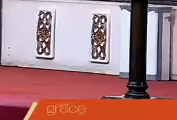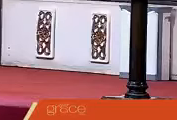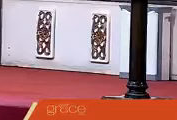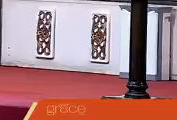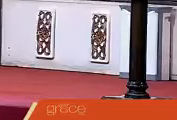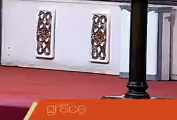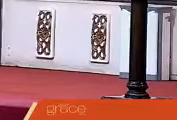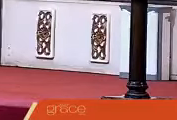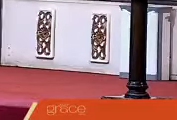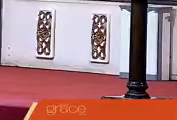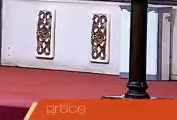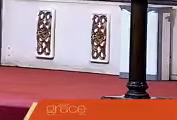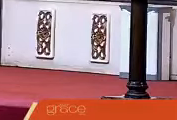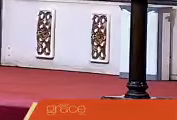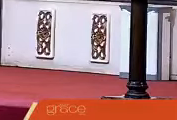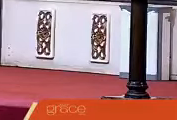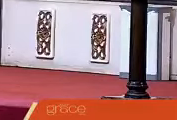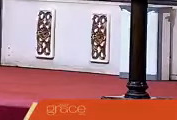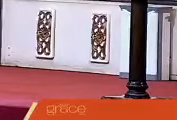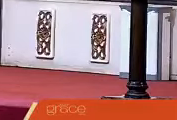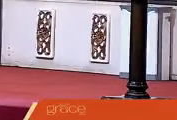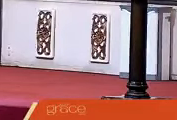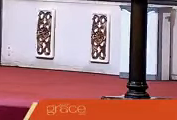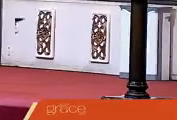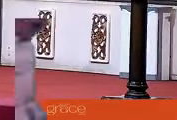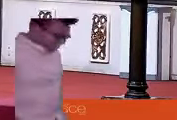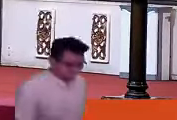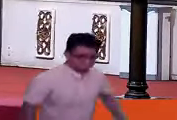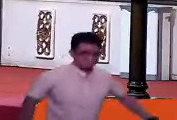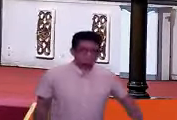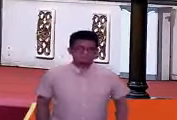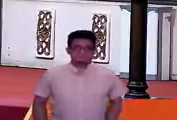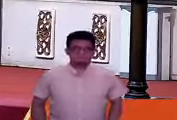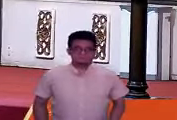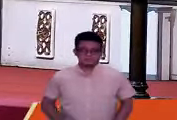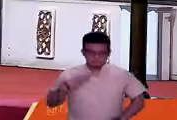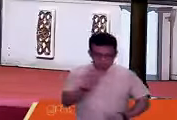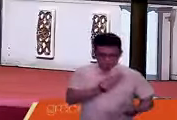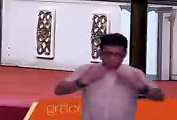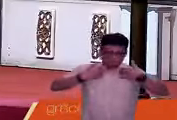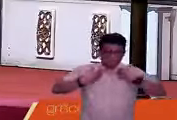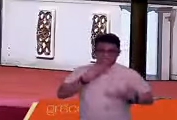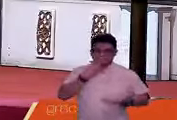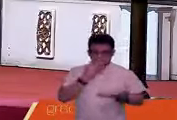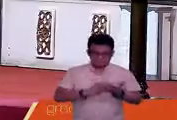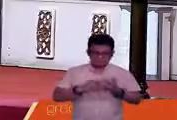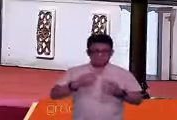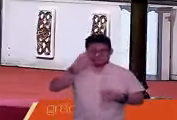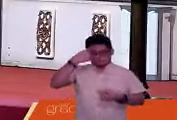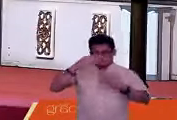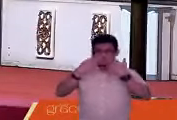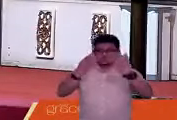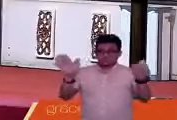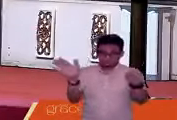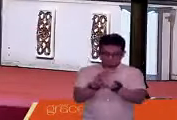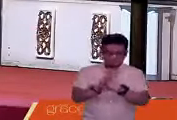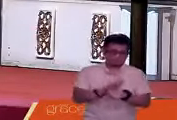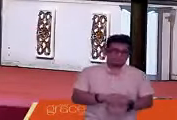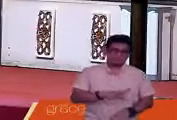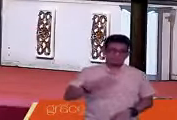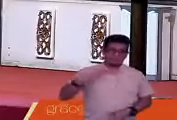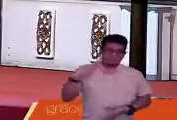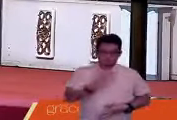For us, we have a basis for thankfulness, and we ought to really be grateful all the